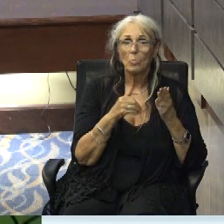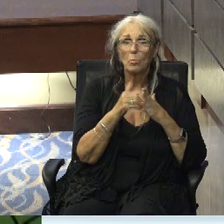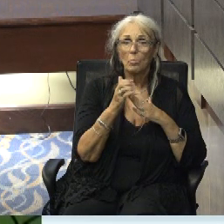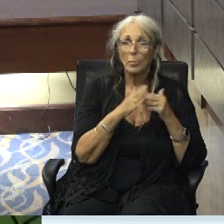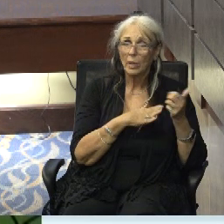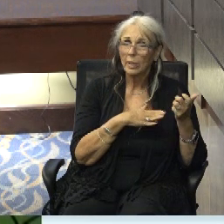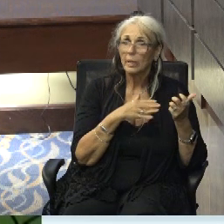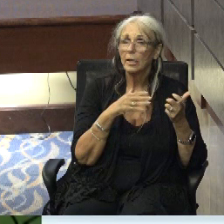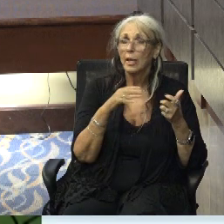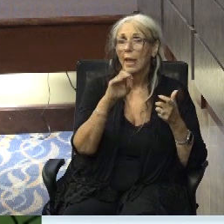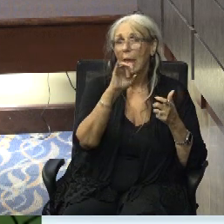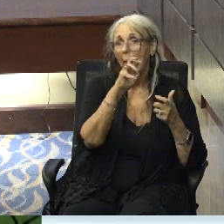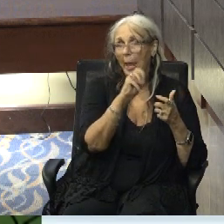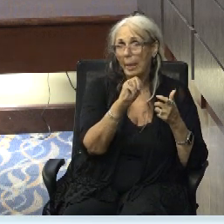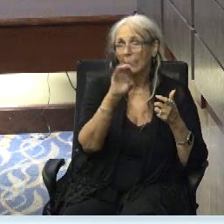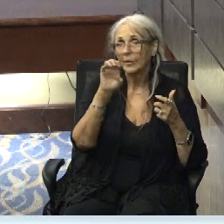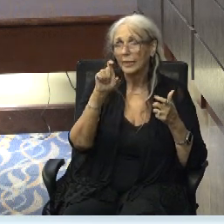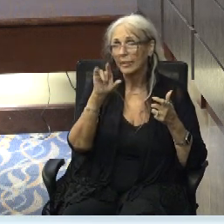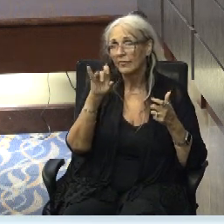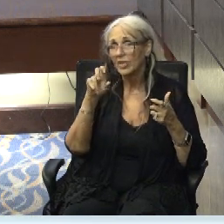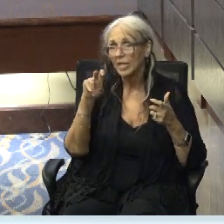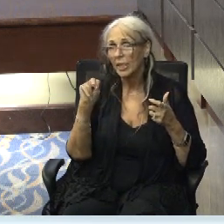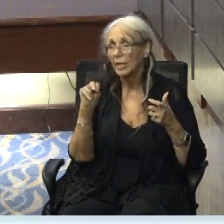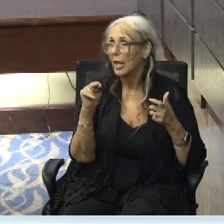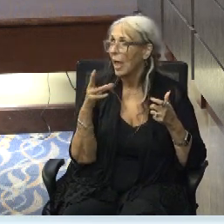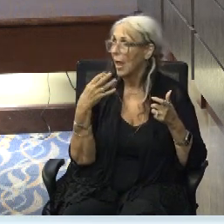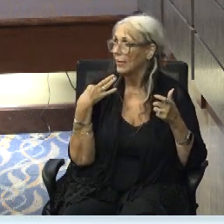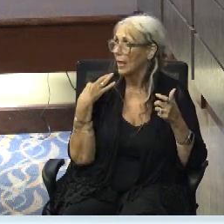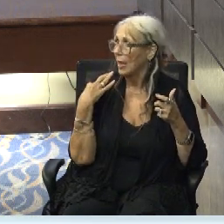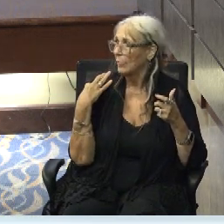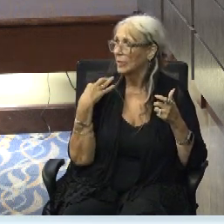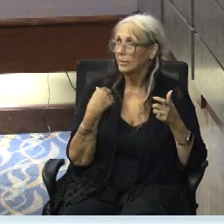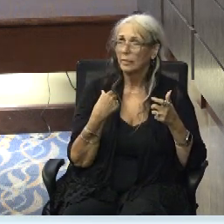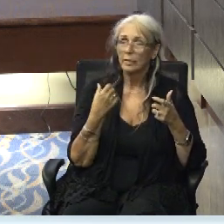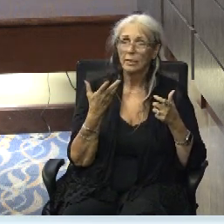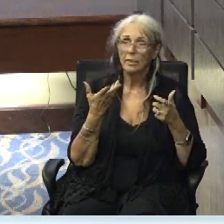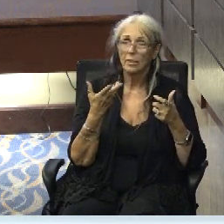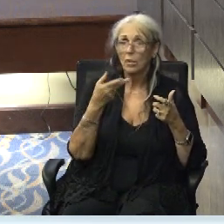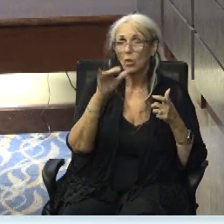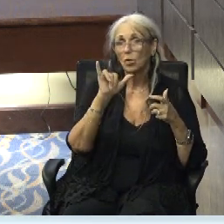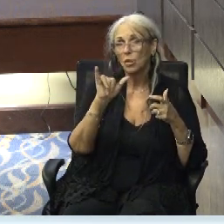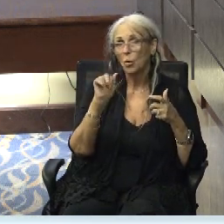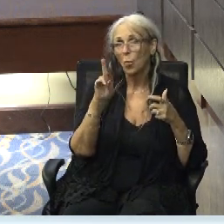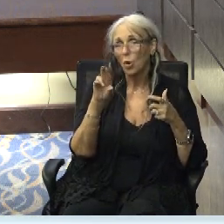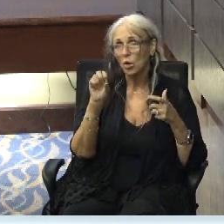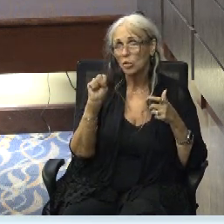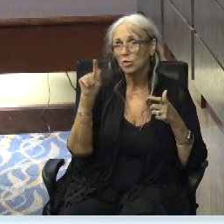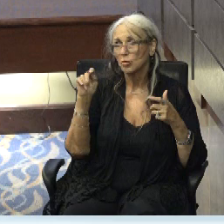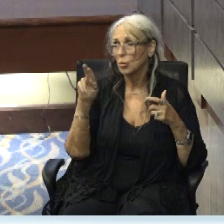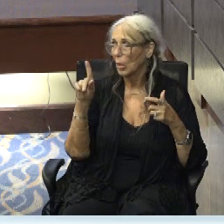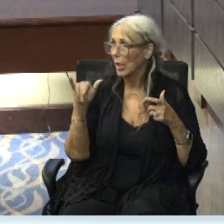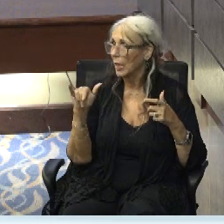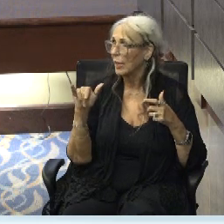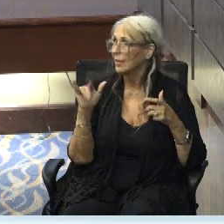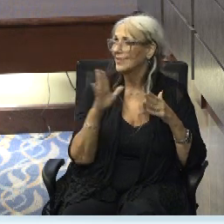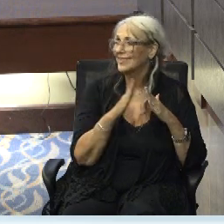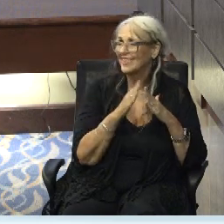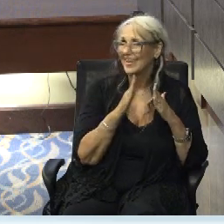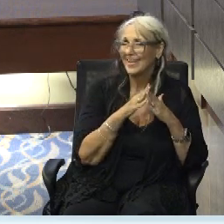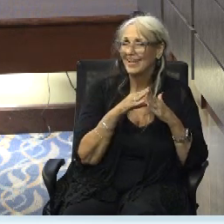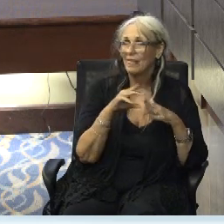corner of Elm and Clifton. Applicant is yours truly, Custom Homes LLC, and then the City of Waco.